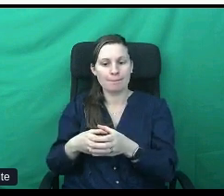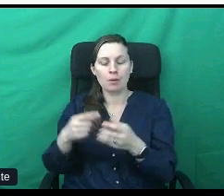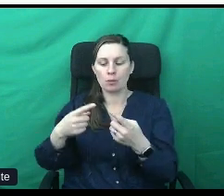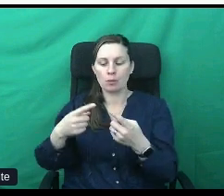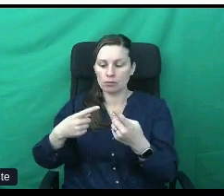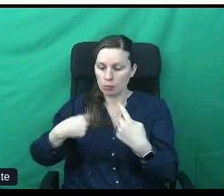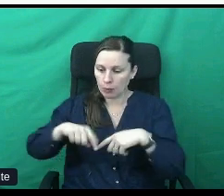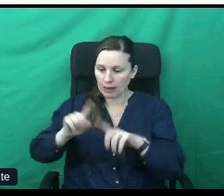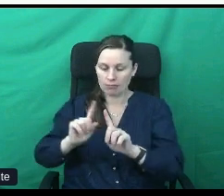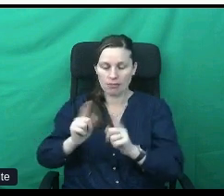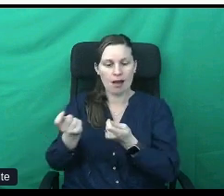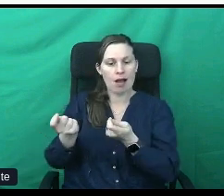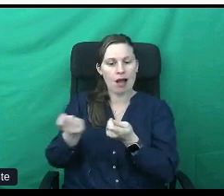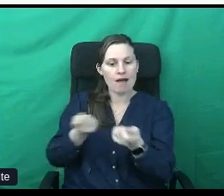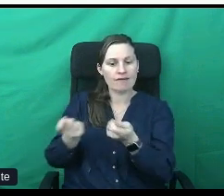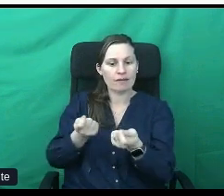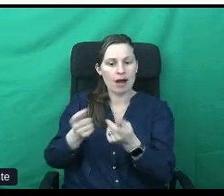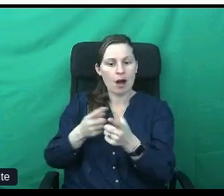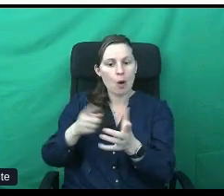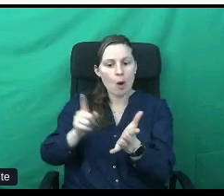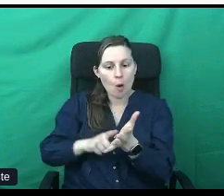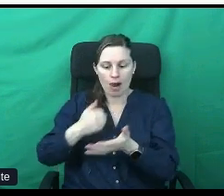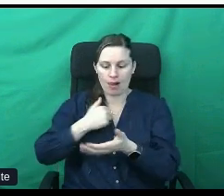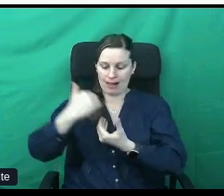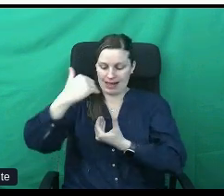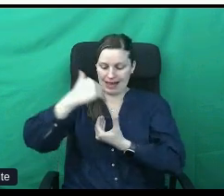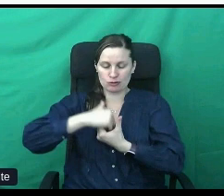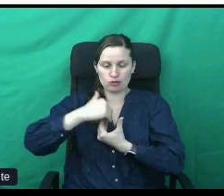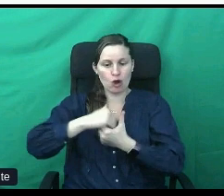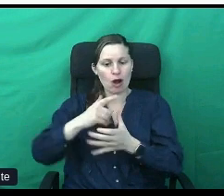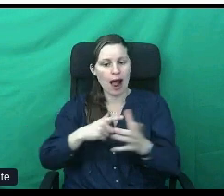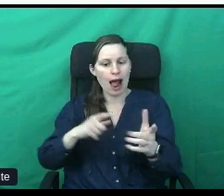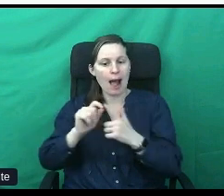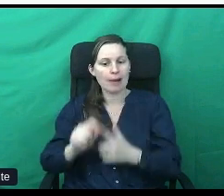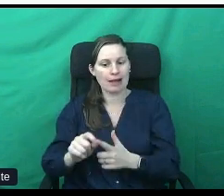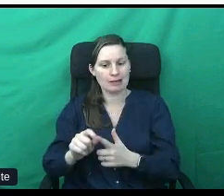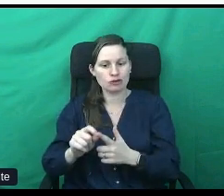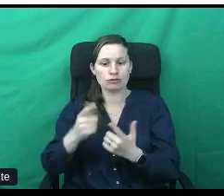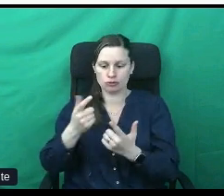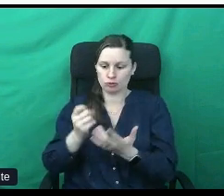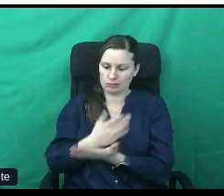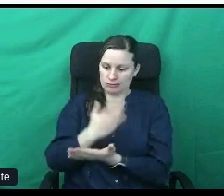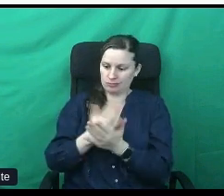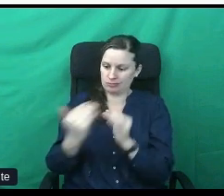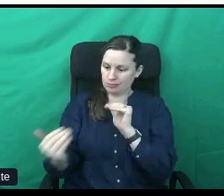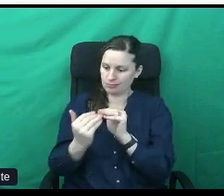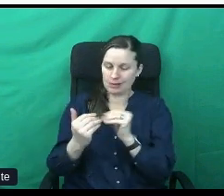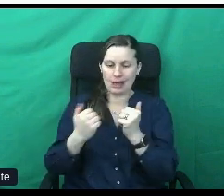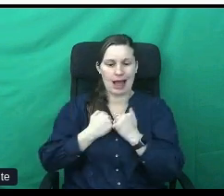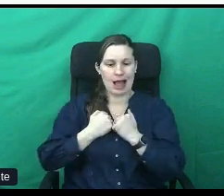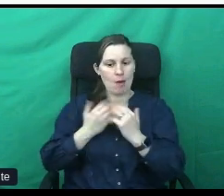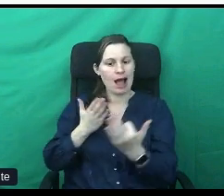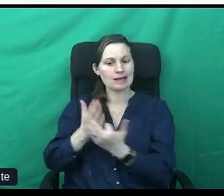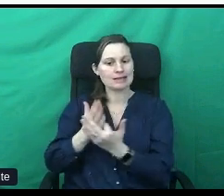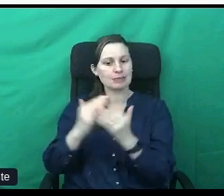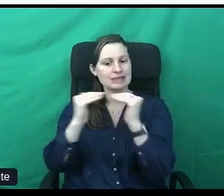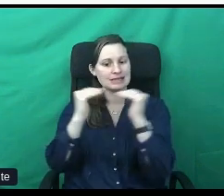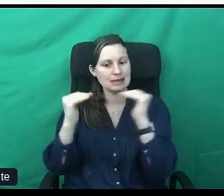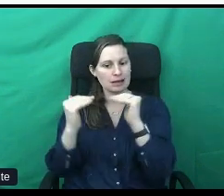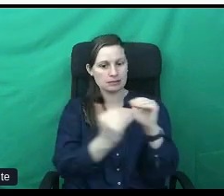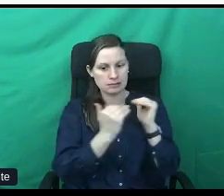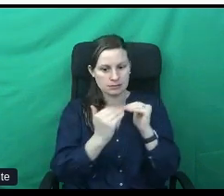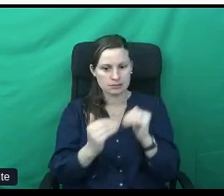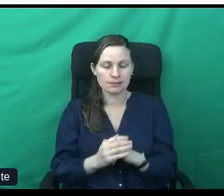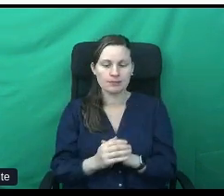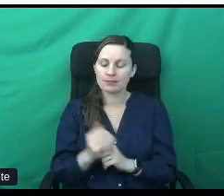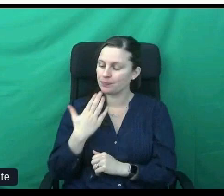govern all of our internal applications to ensure that they meet all of our accessibility standards.